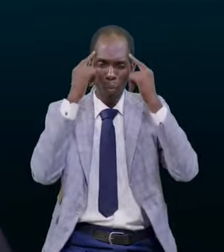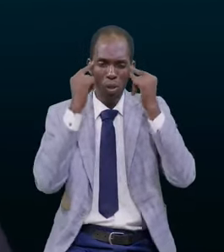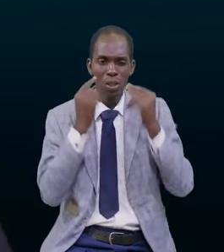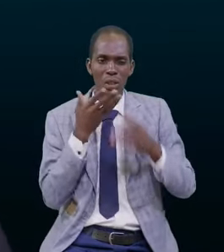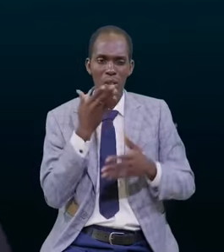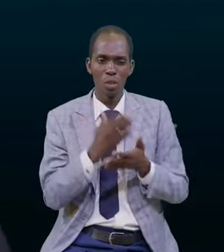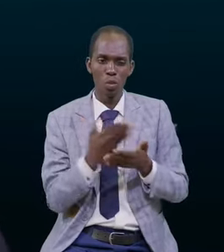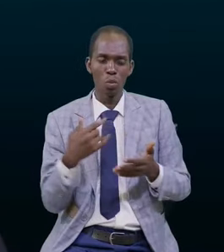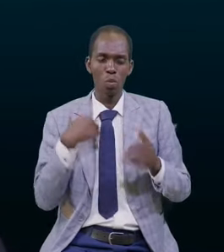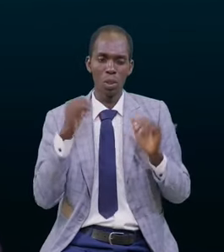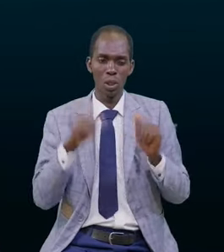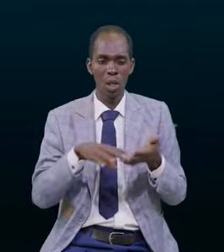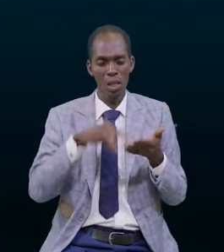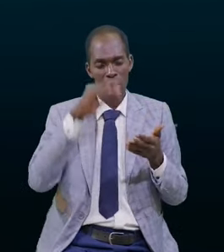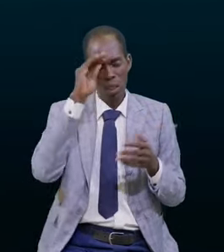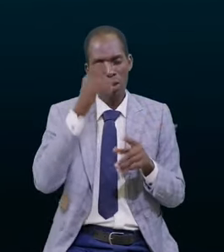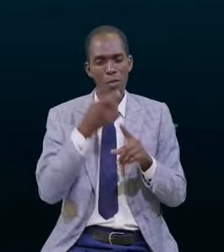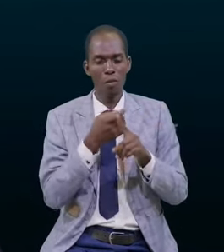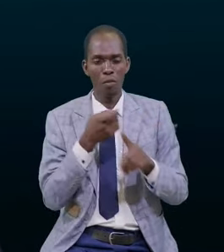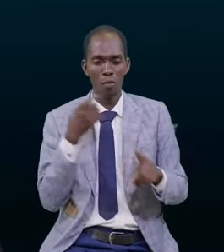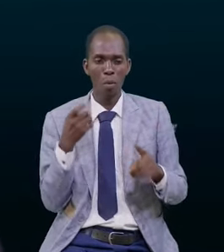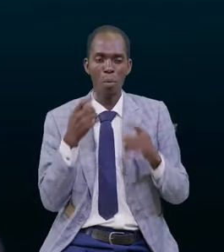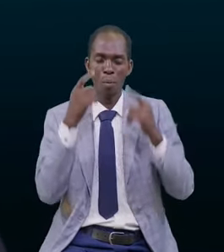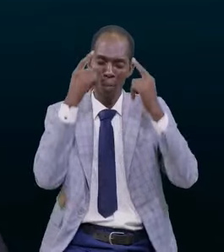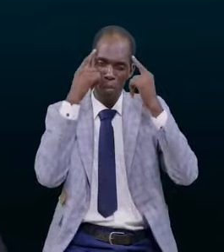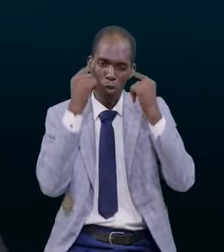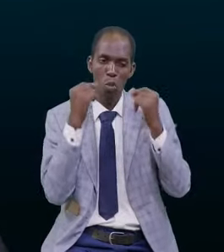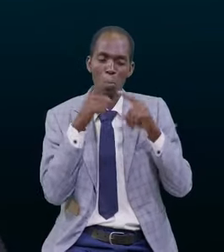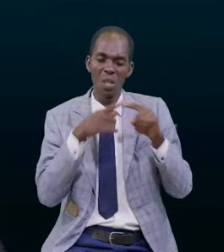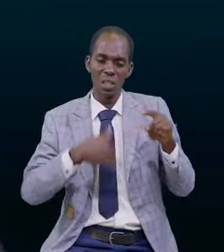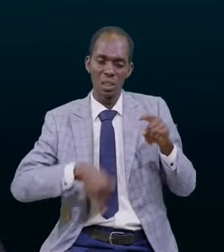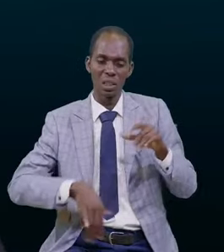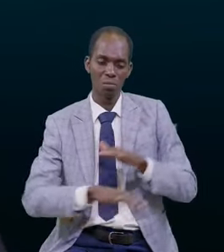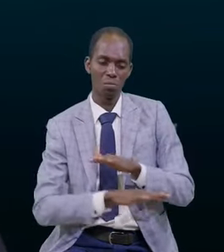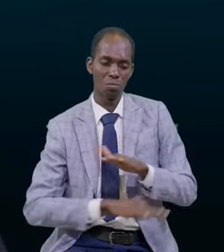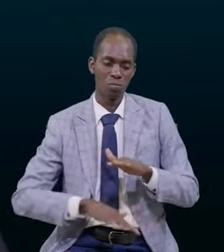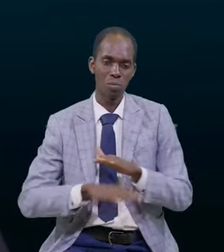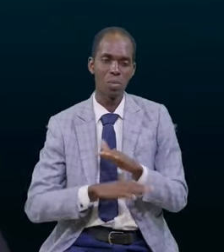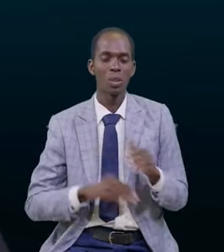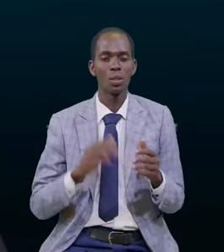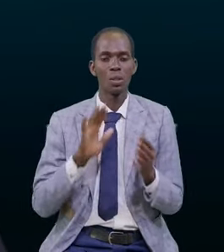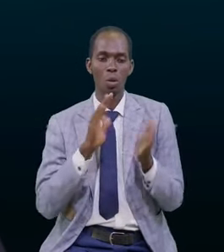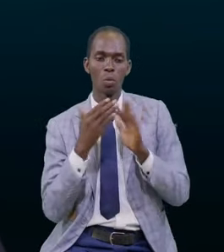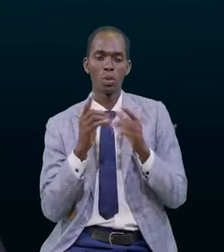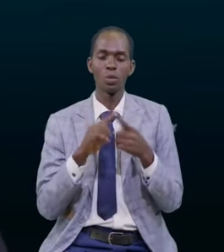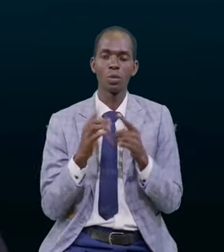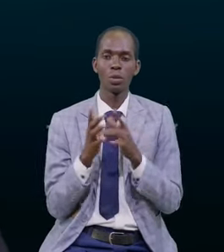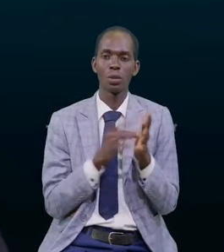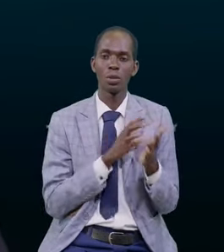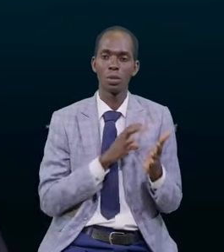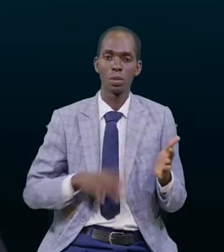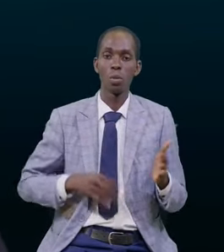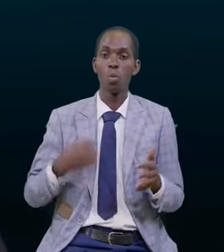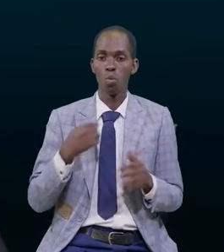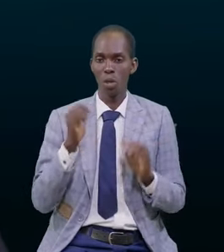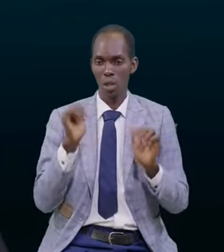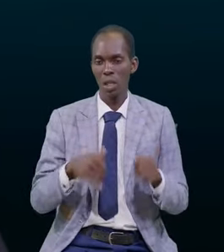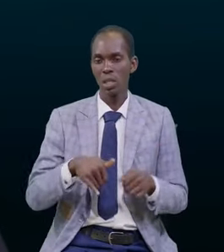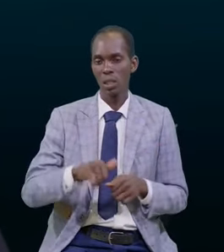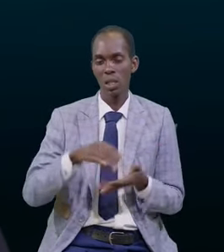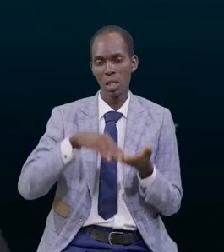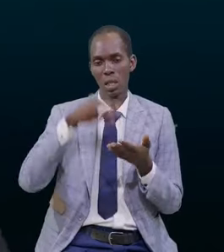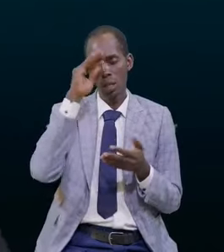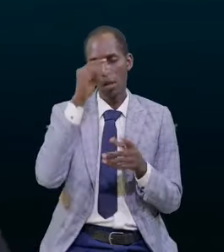though far far far far inferior to the Lord Jesus Christ there are still lessons we can learn from that man Hebrews